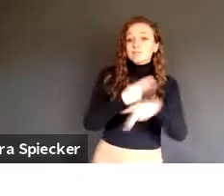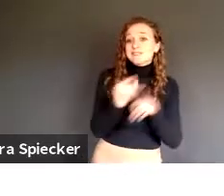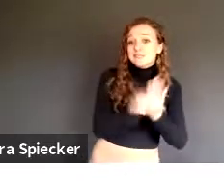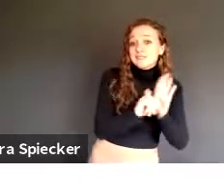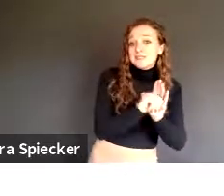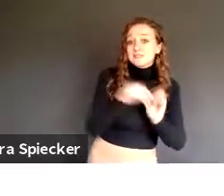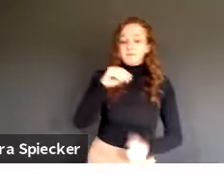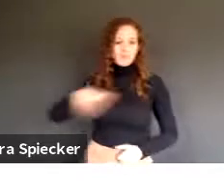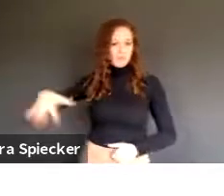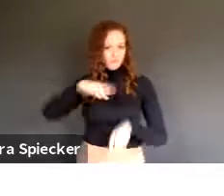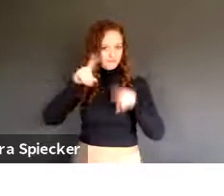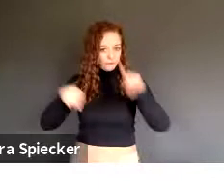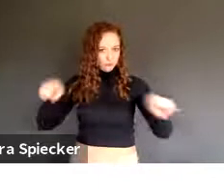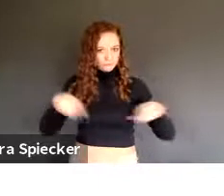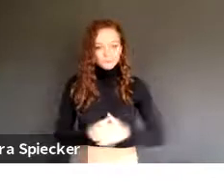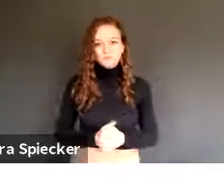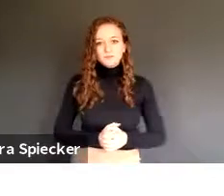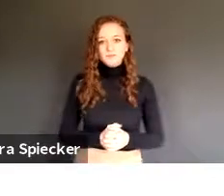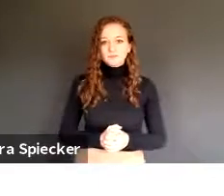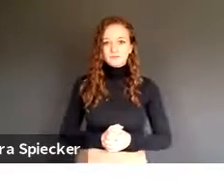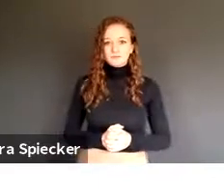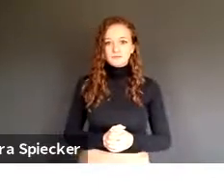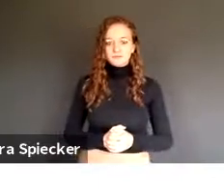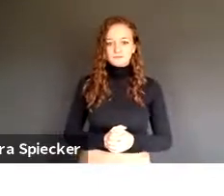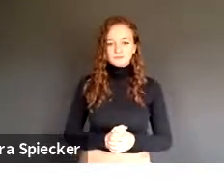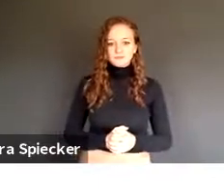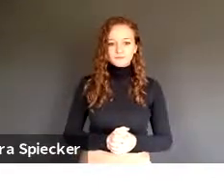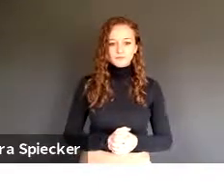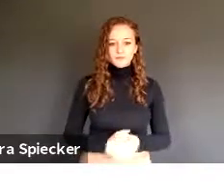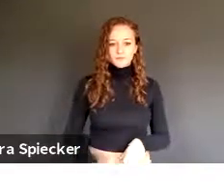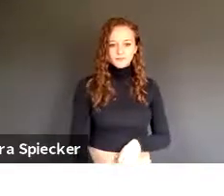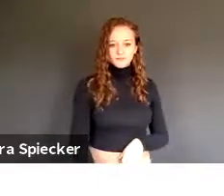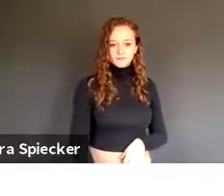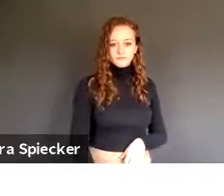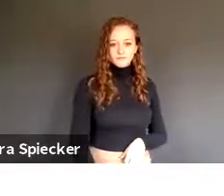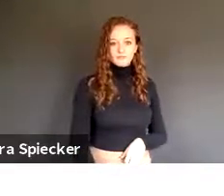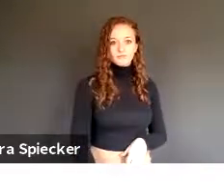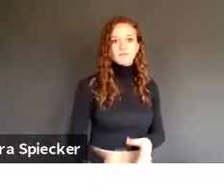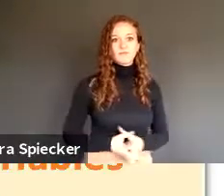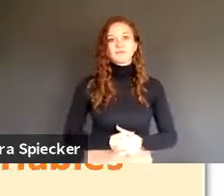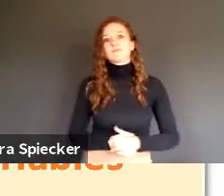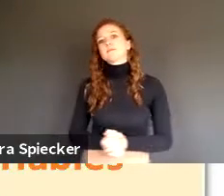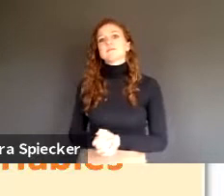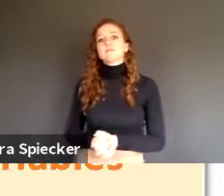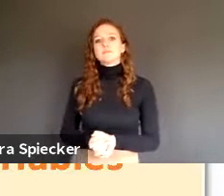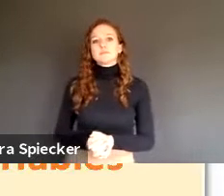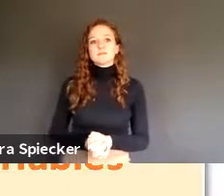trend was modified by kelp species identity and spatial variation, as we've been talking about.